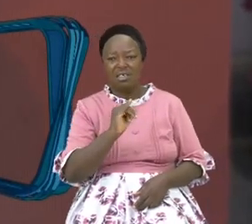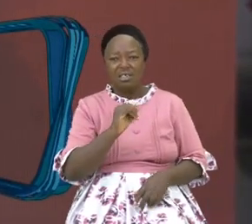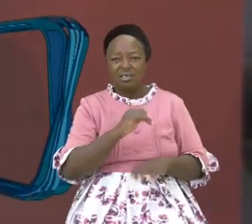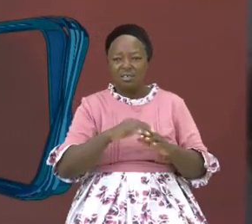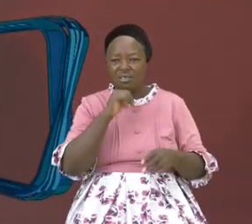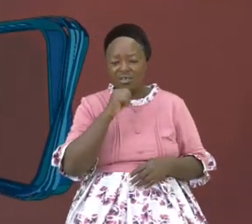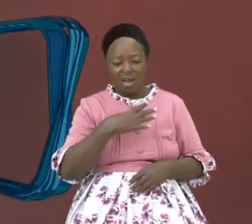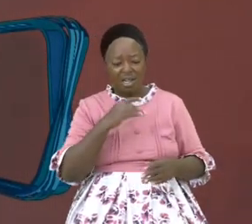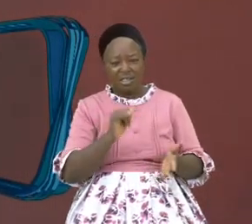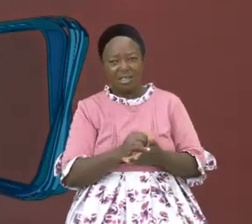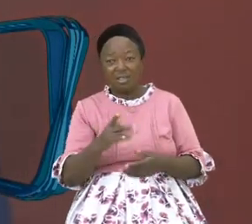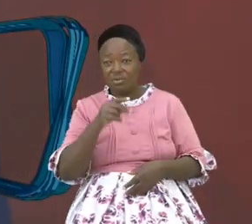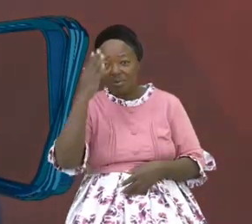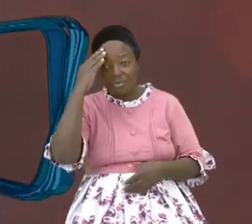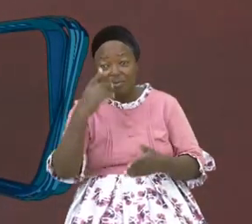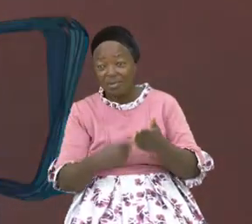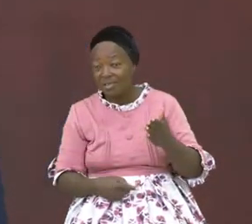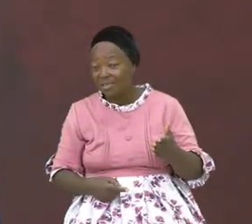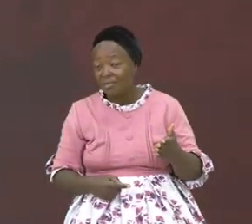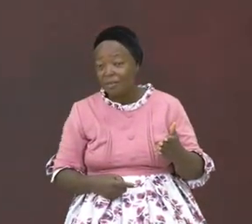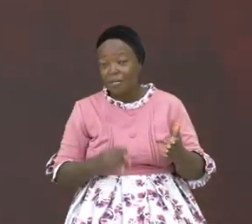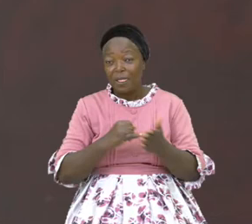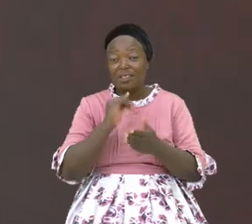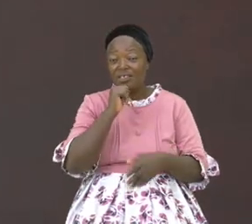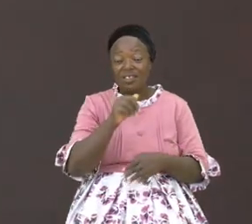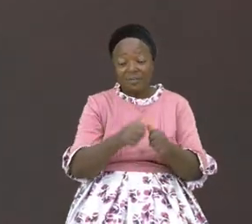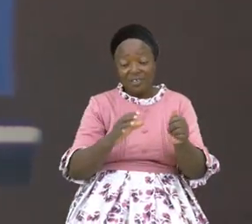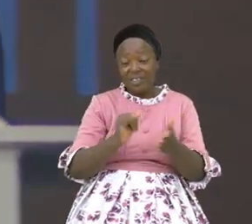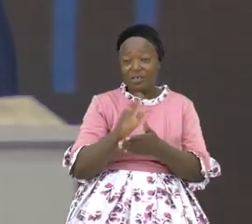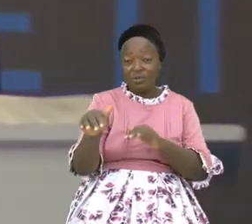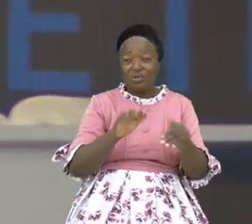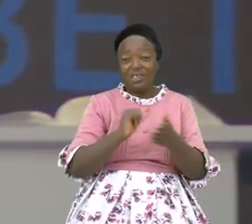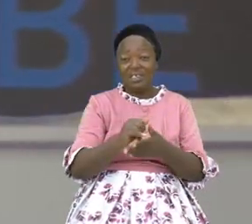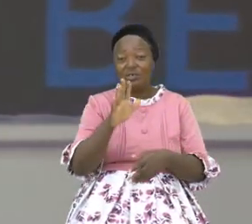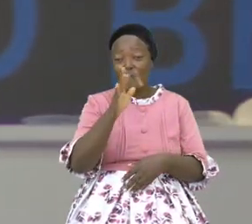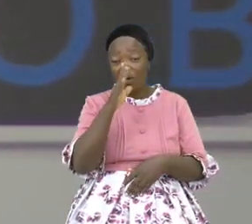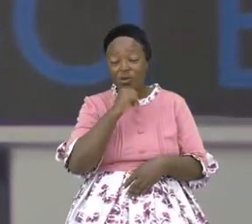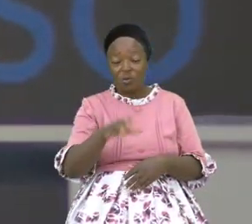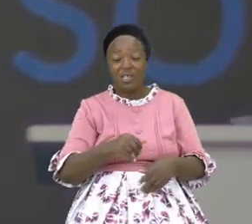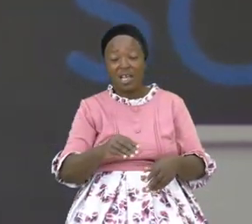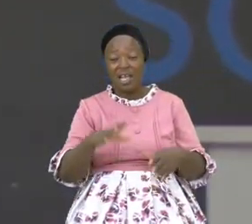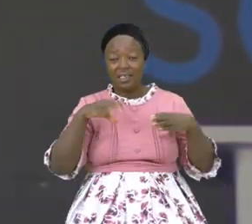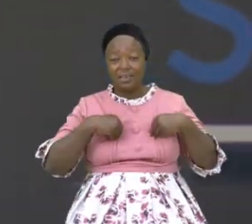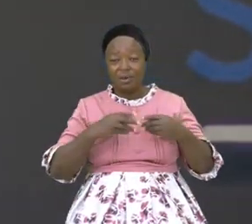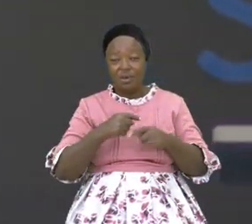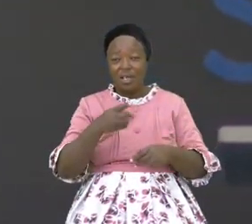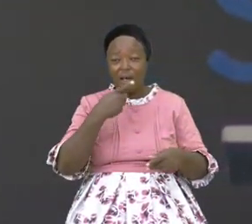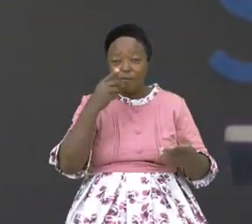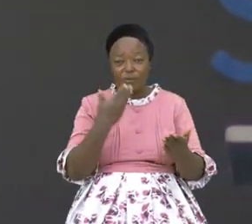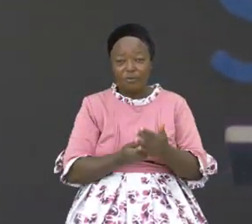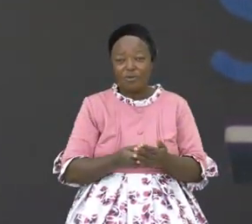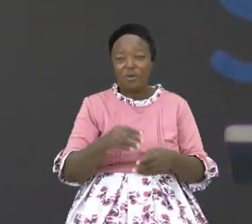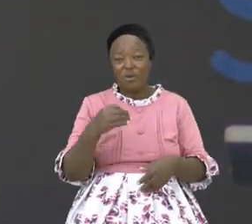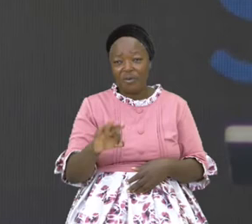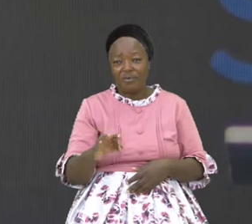thing. You know what? It's not everything you do your mommy will approve of. It's not everything you do that your daddy will approve of,